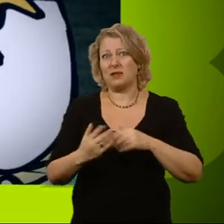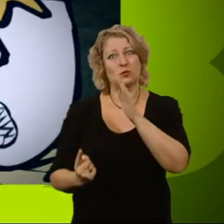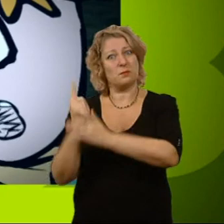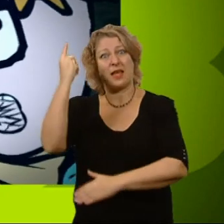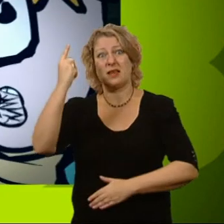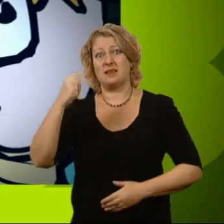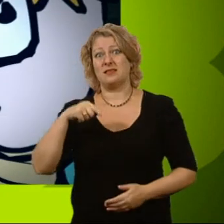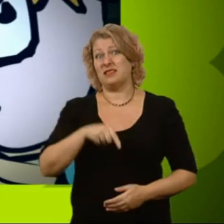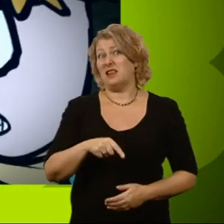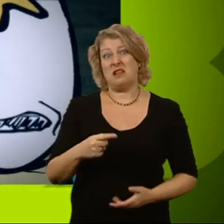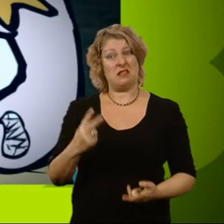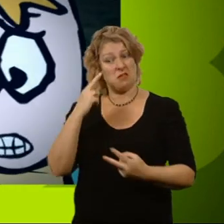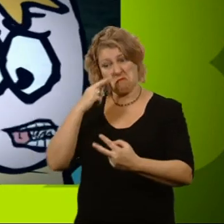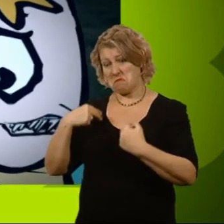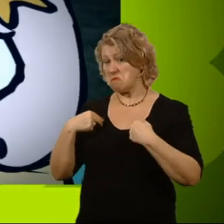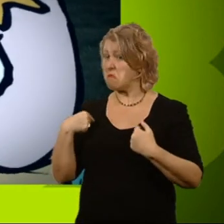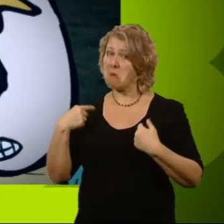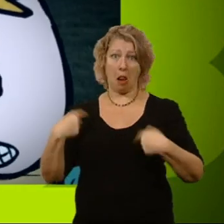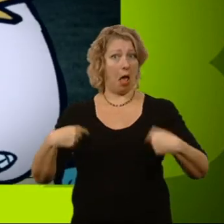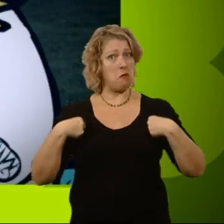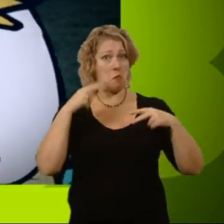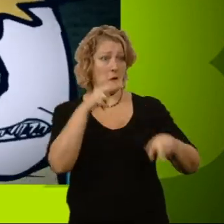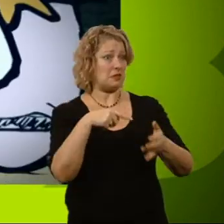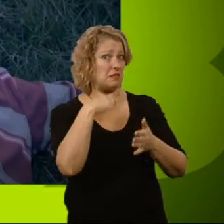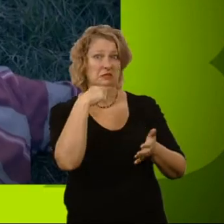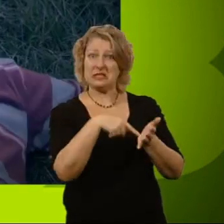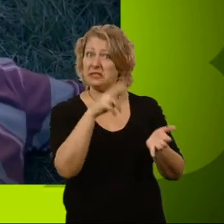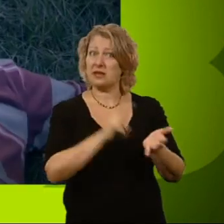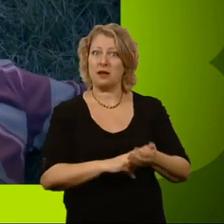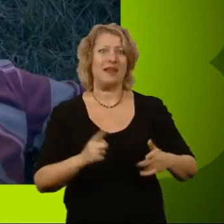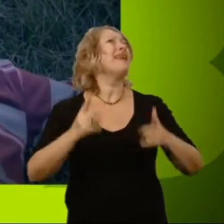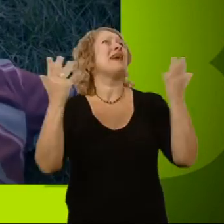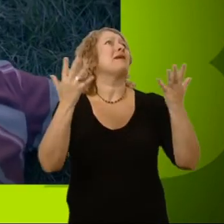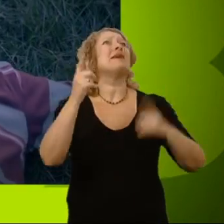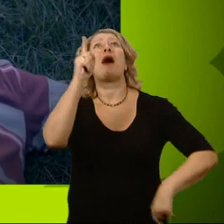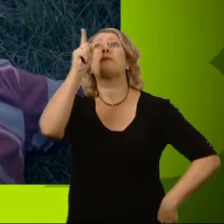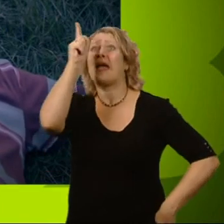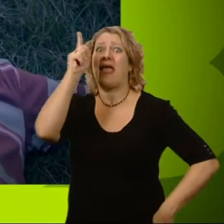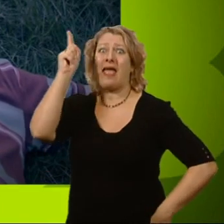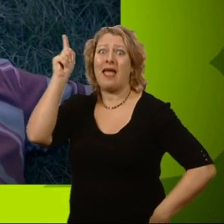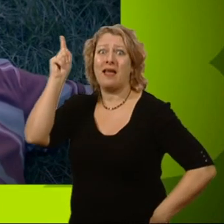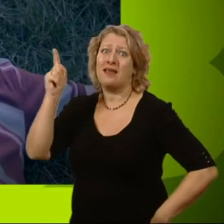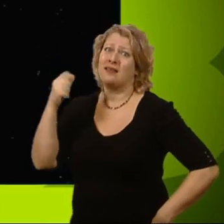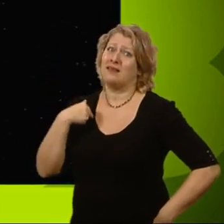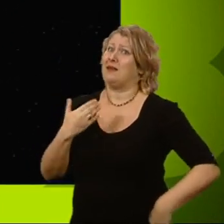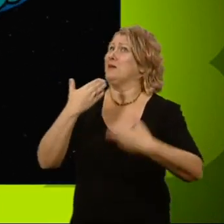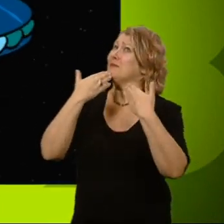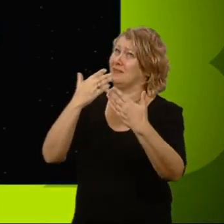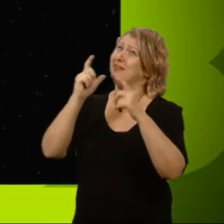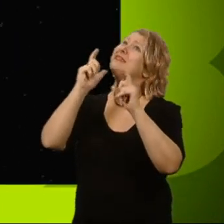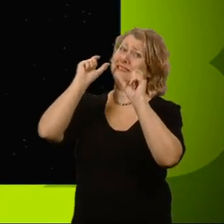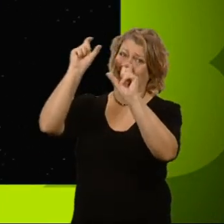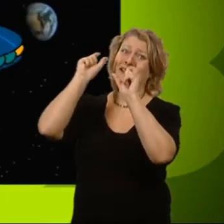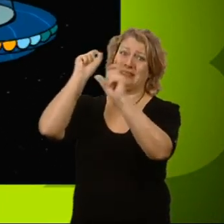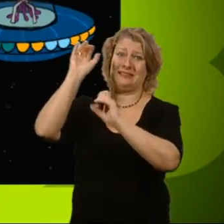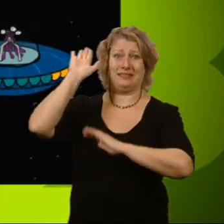to space, and he doesn't let me watch enough TV. If there's anybody out there, I'll be grateful